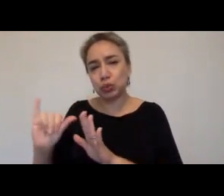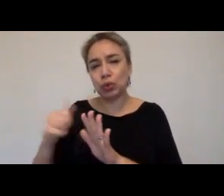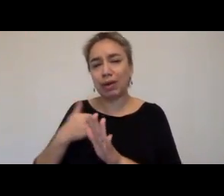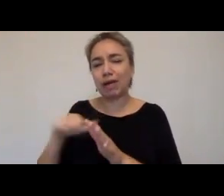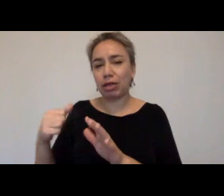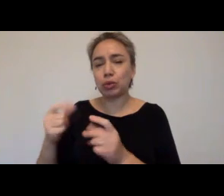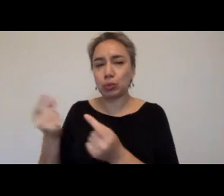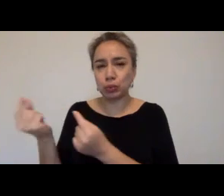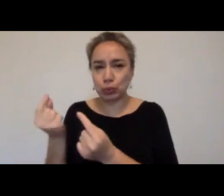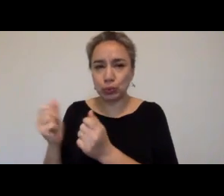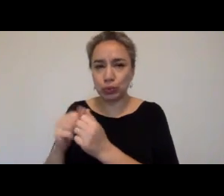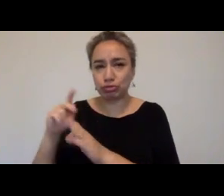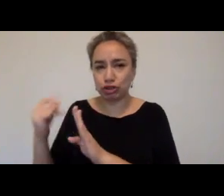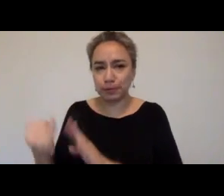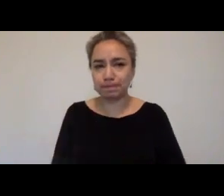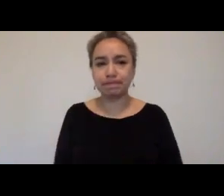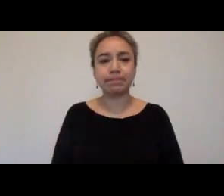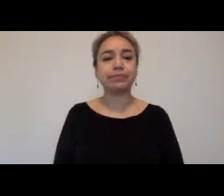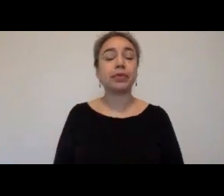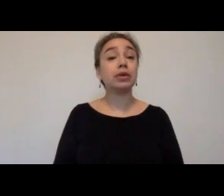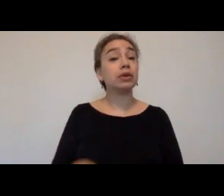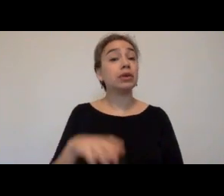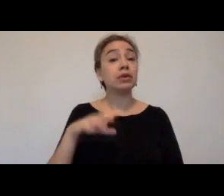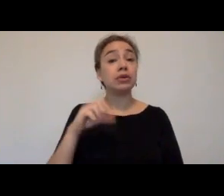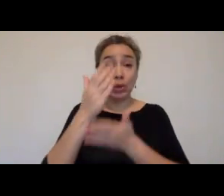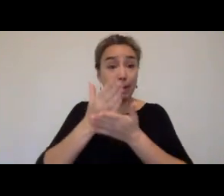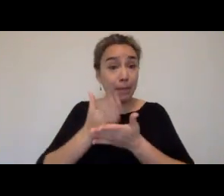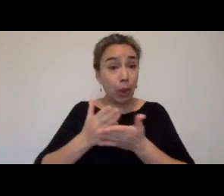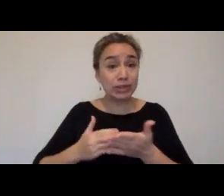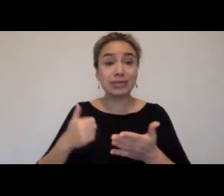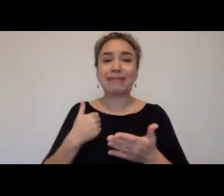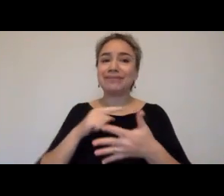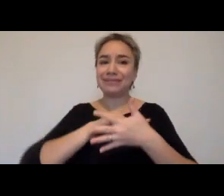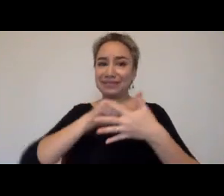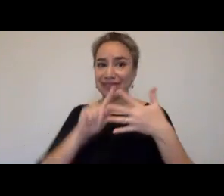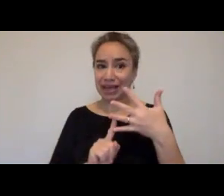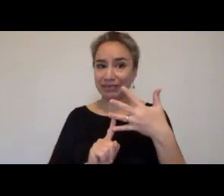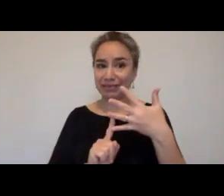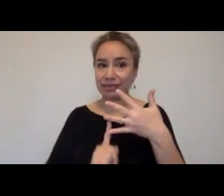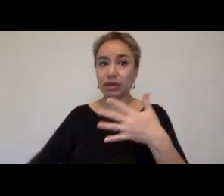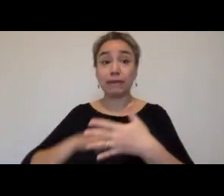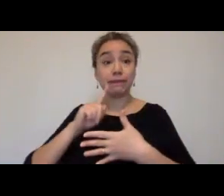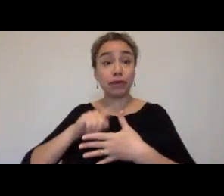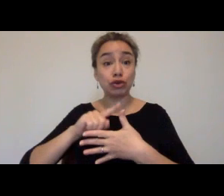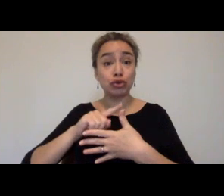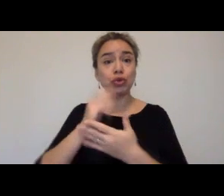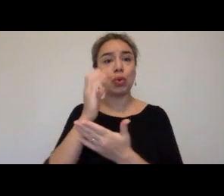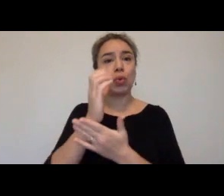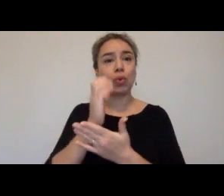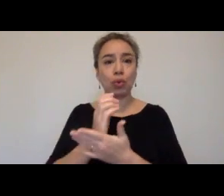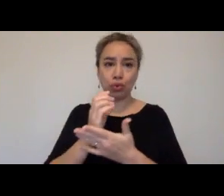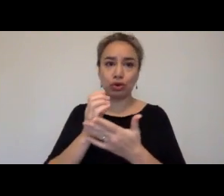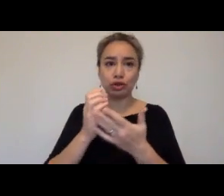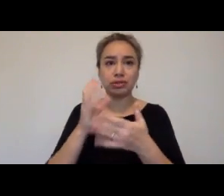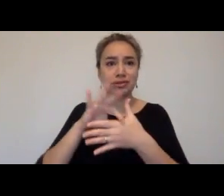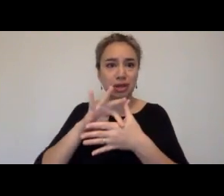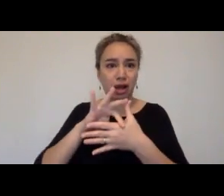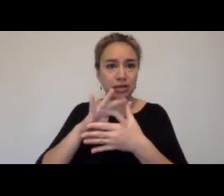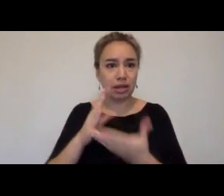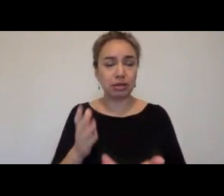Okay, so the 5 components. The first one was course content. And so one of the courses we worked on was my